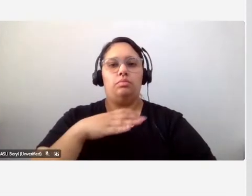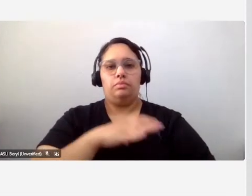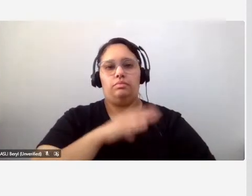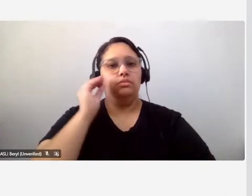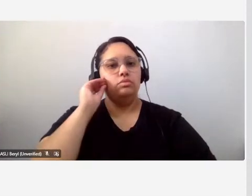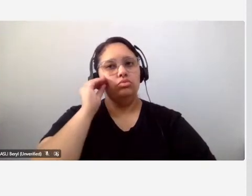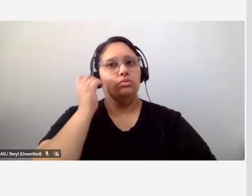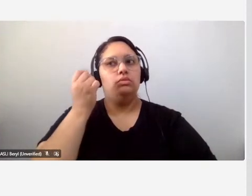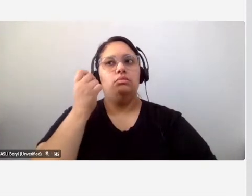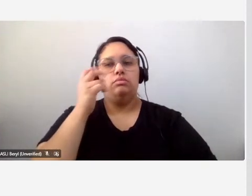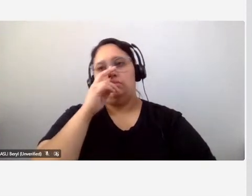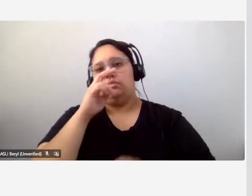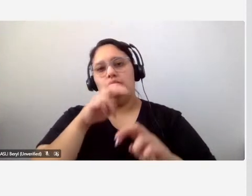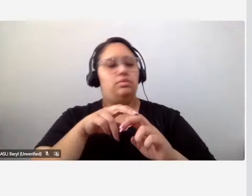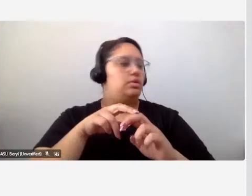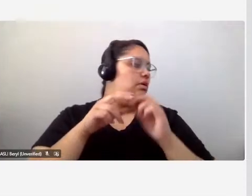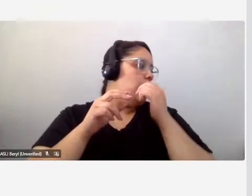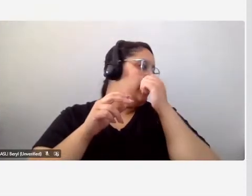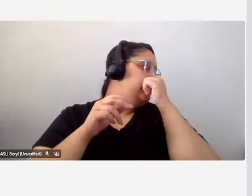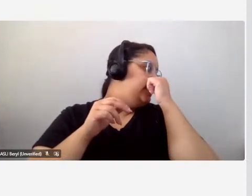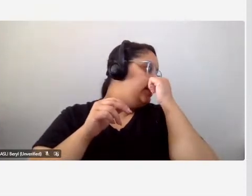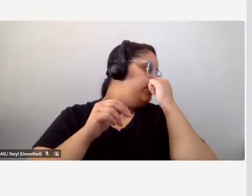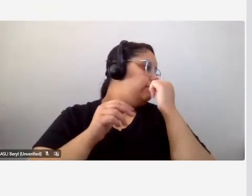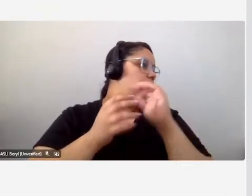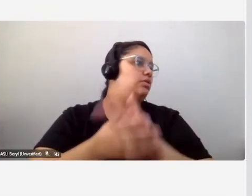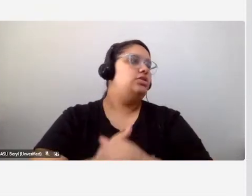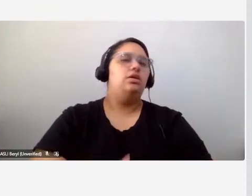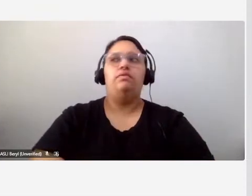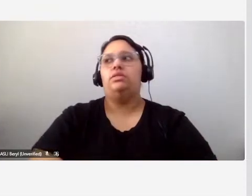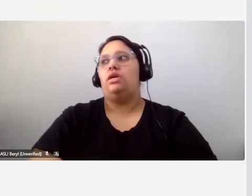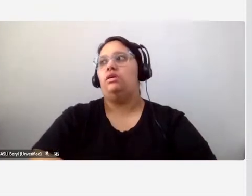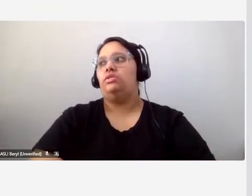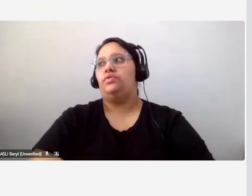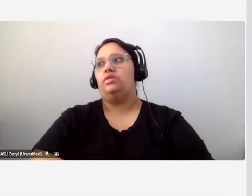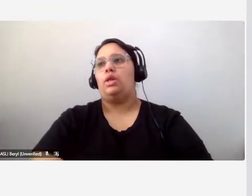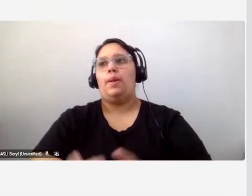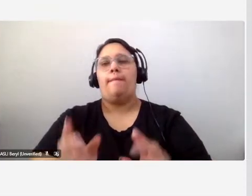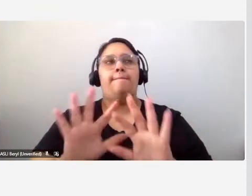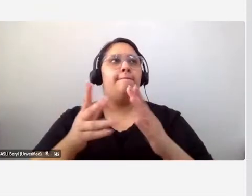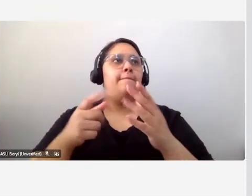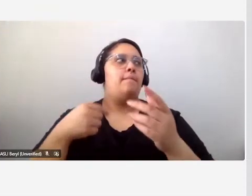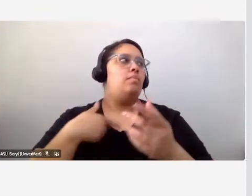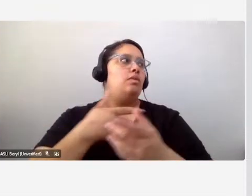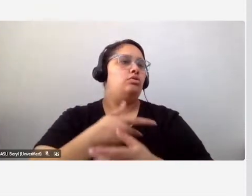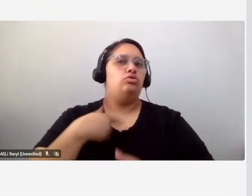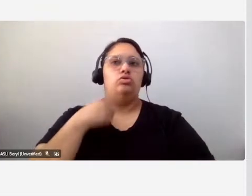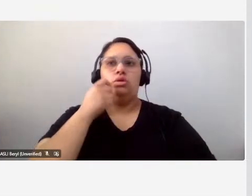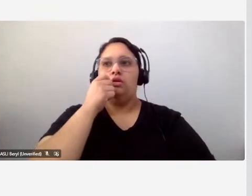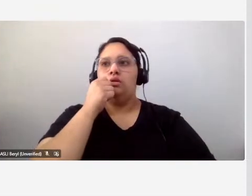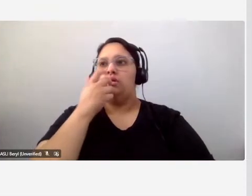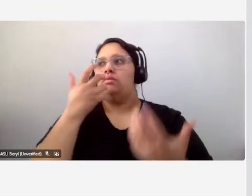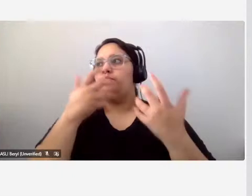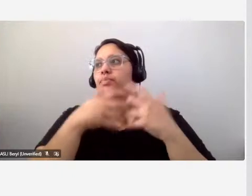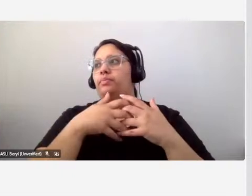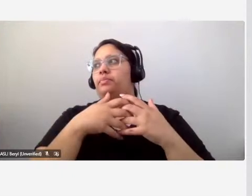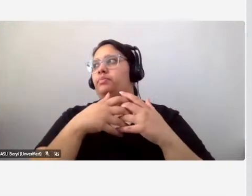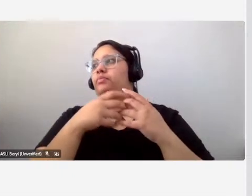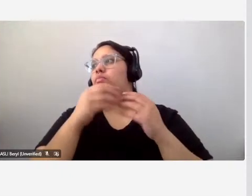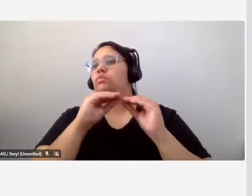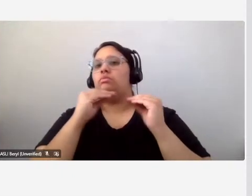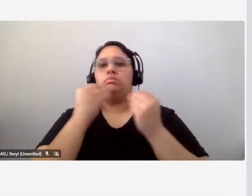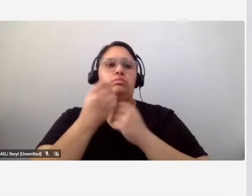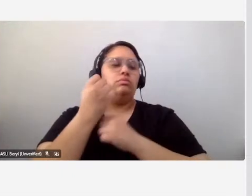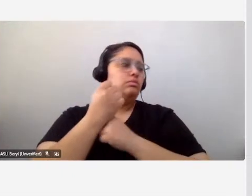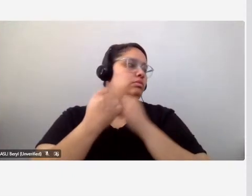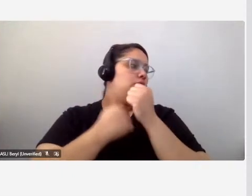understand that organizational structure. How is gender representation in organizational structure? Maybe